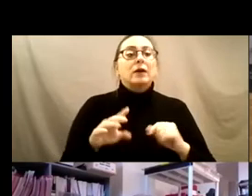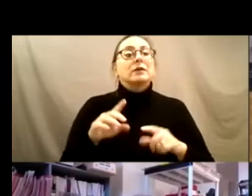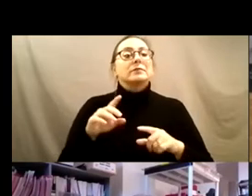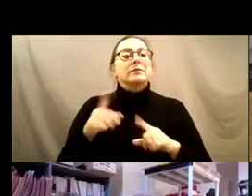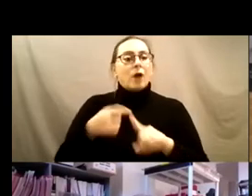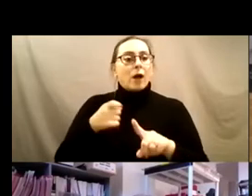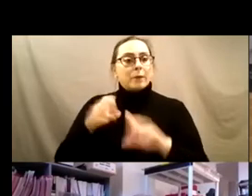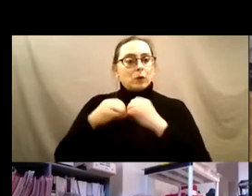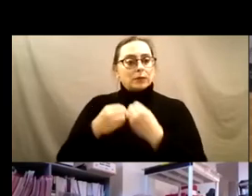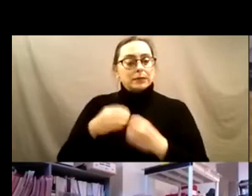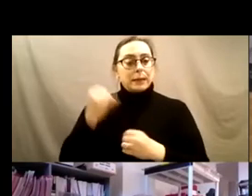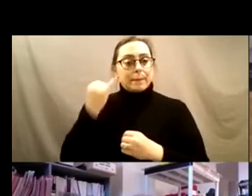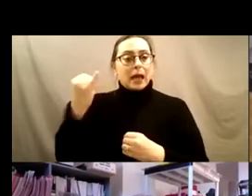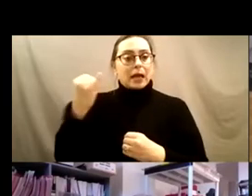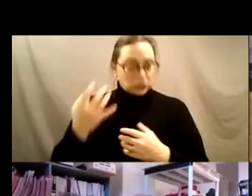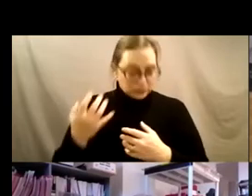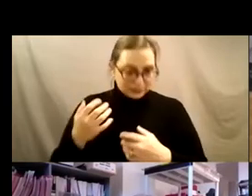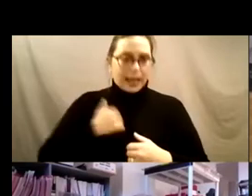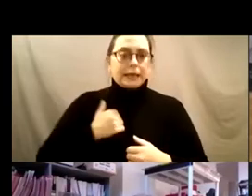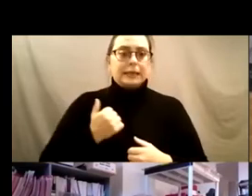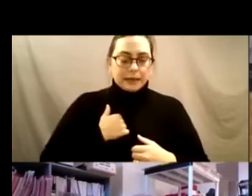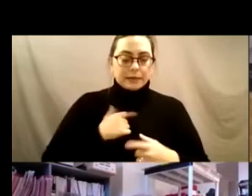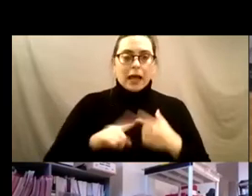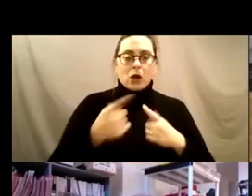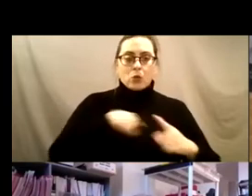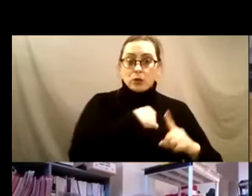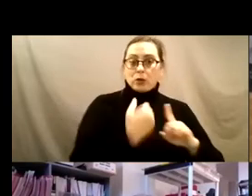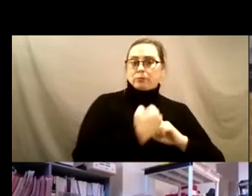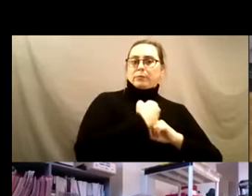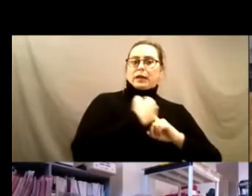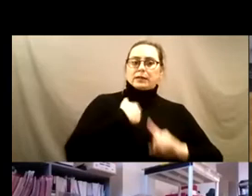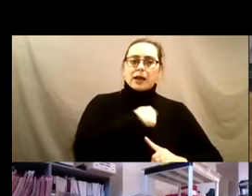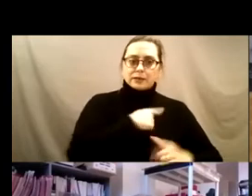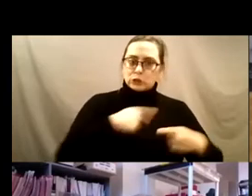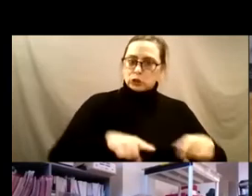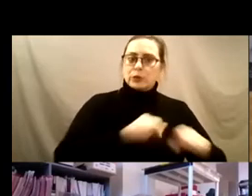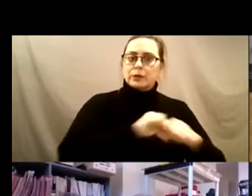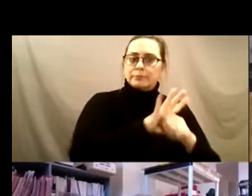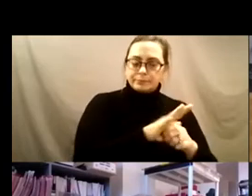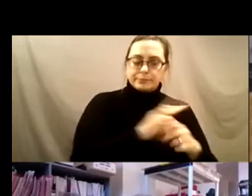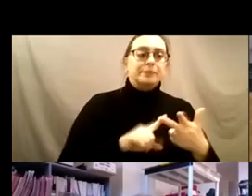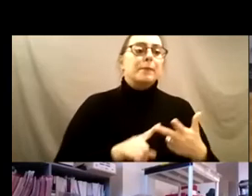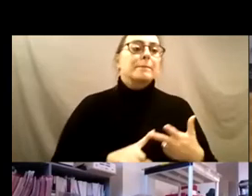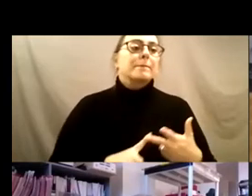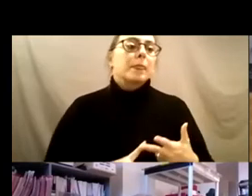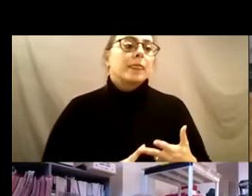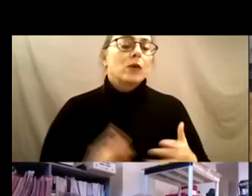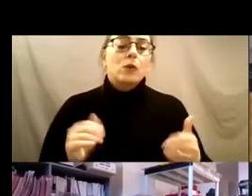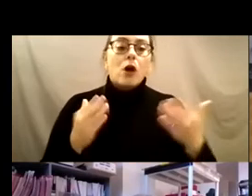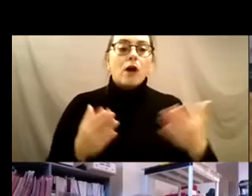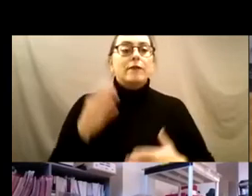been affected as an organization by the pandemic. We also had our First Friday event with